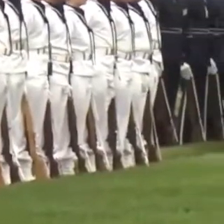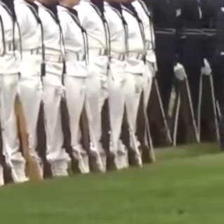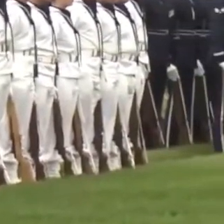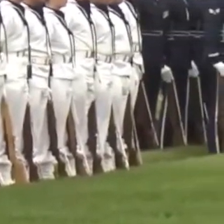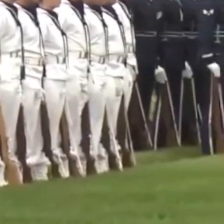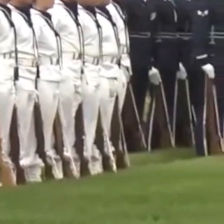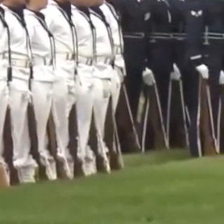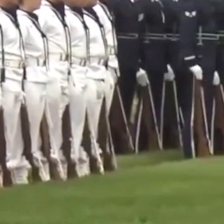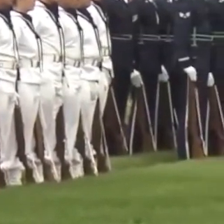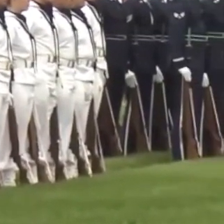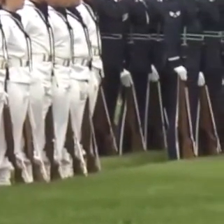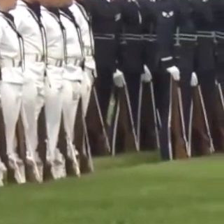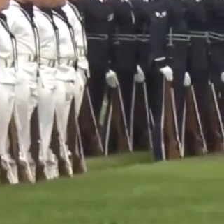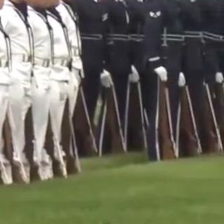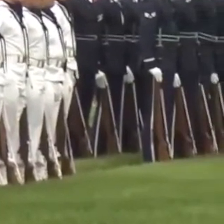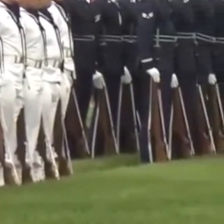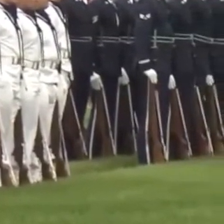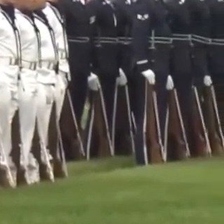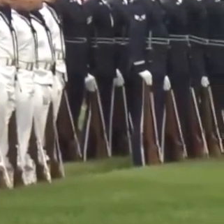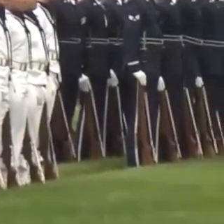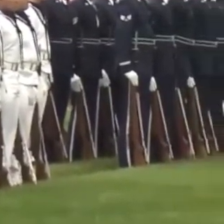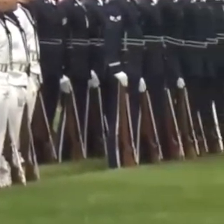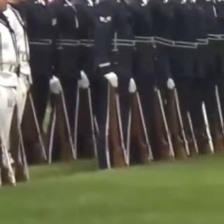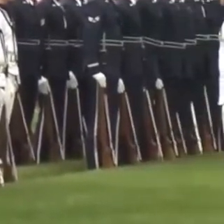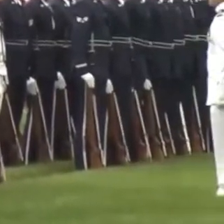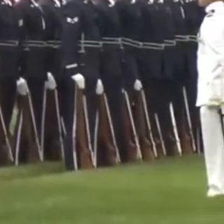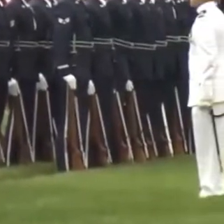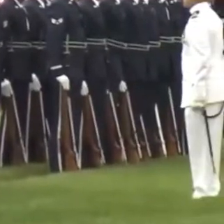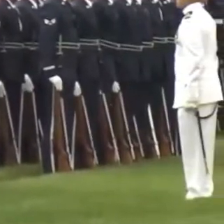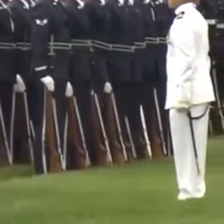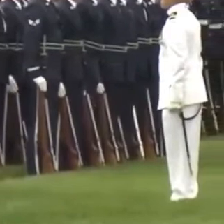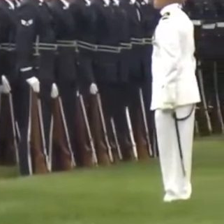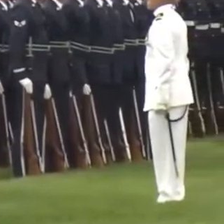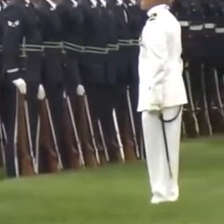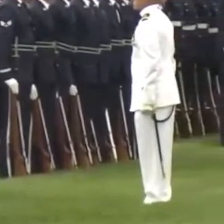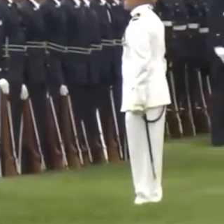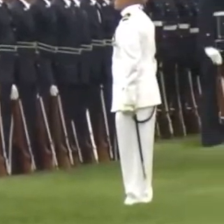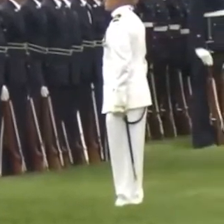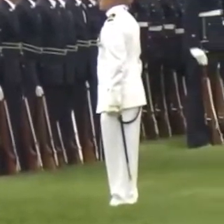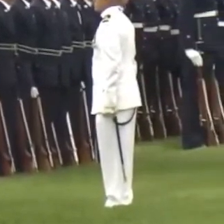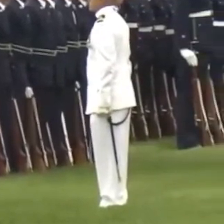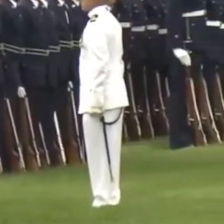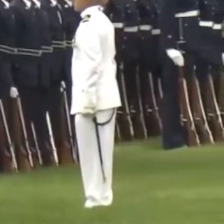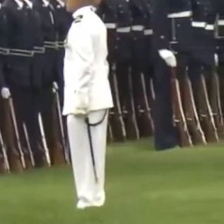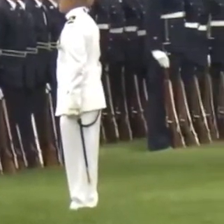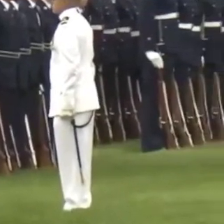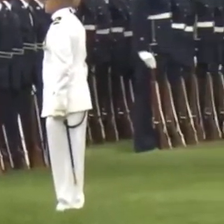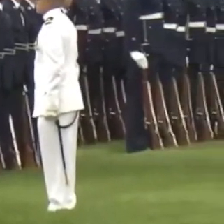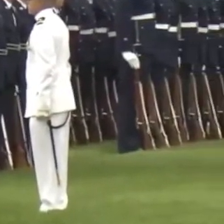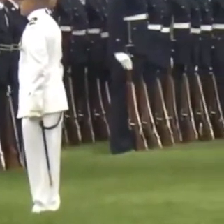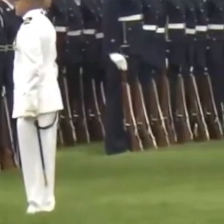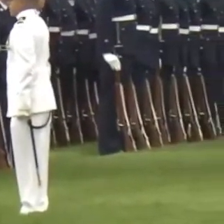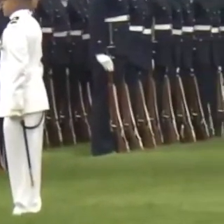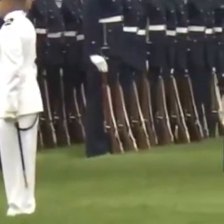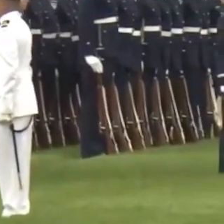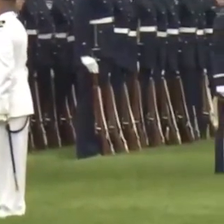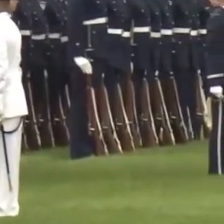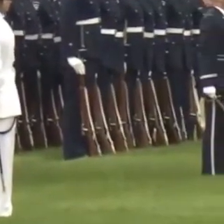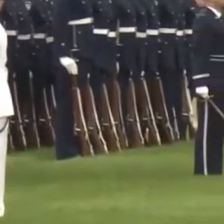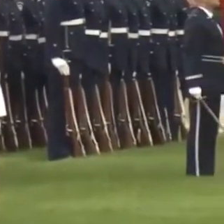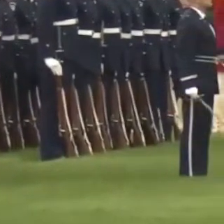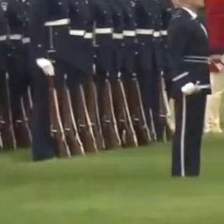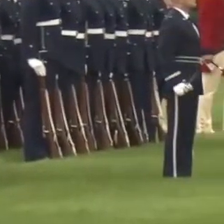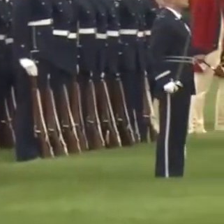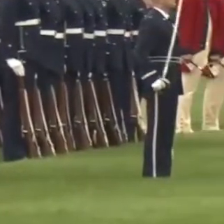Jones and led by Staff Sergeant Tyler Tallman. In the center of our formation is the Joint Armed Forces Color